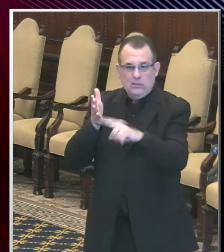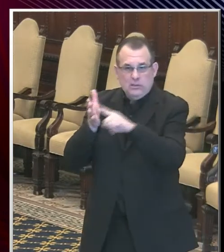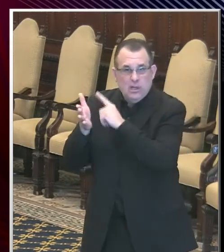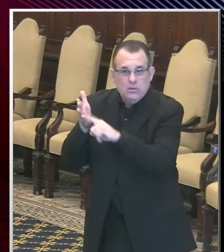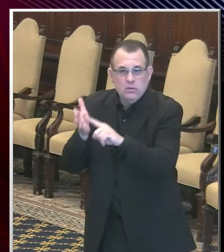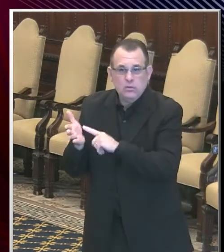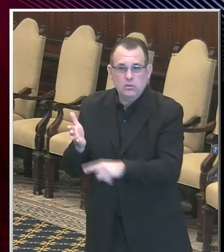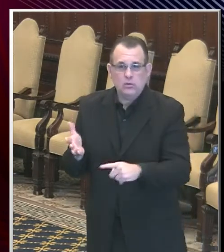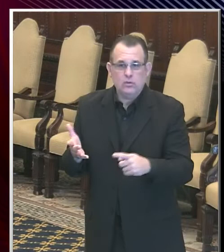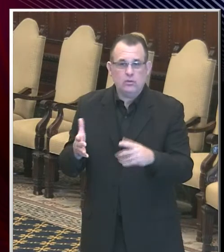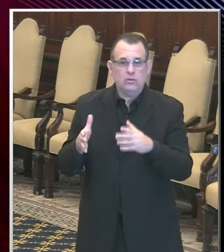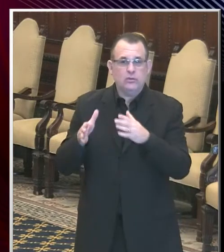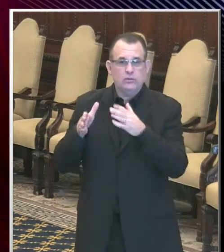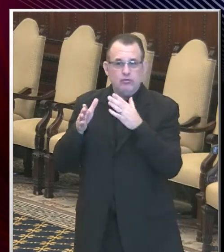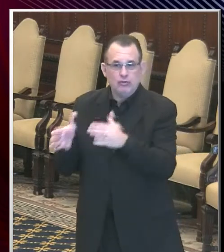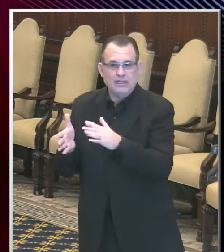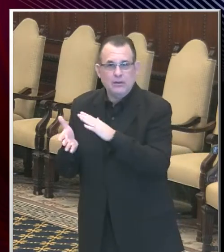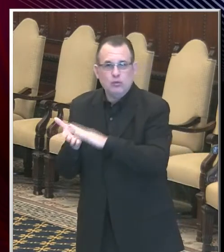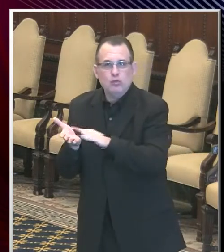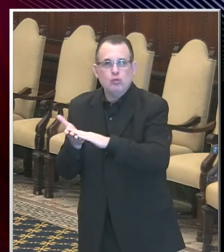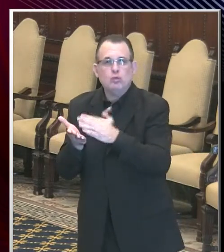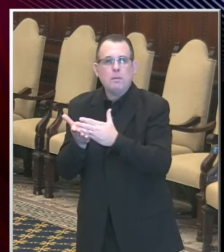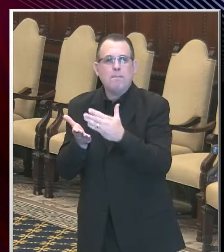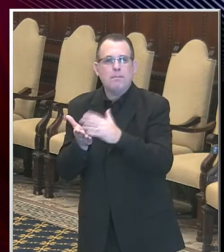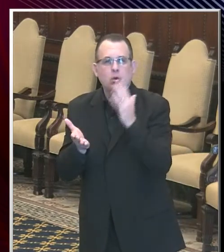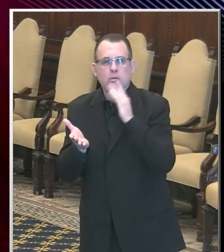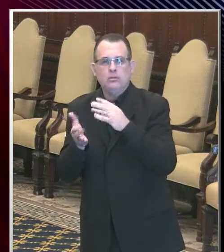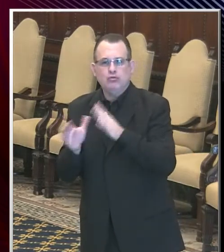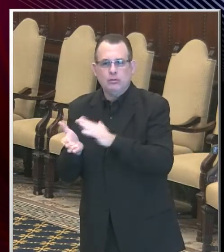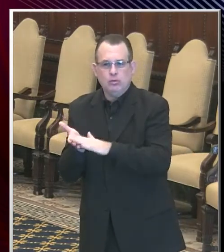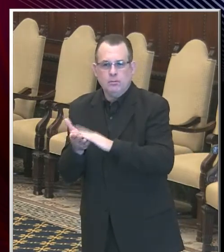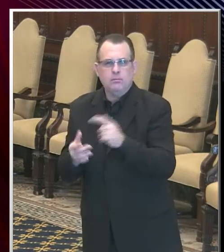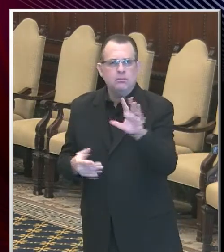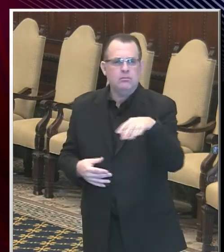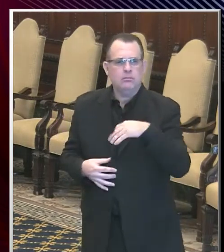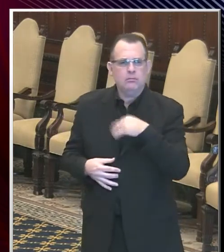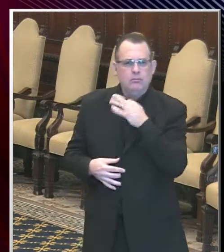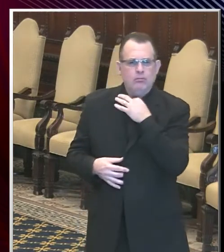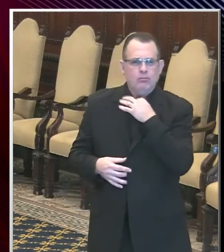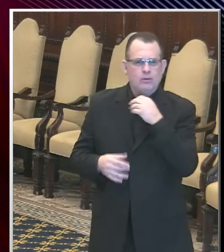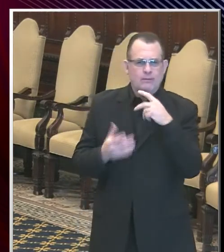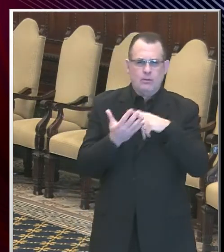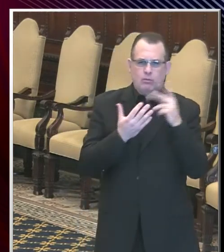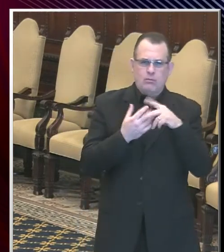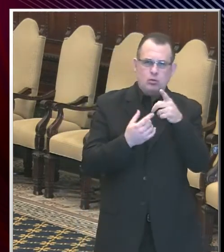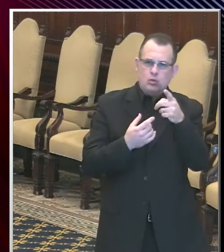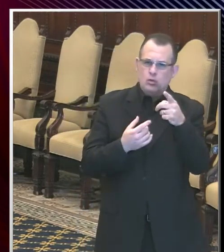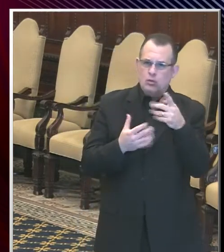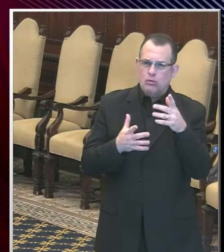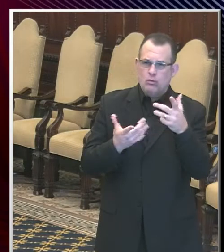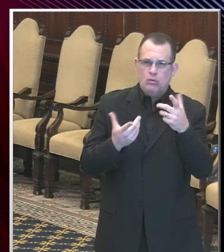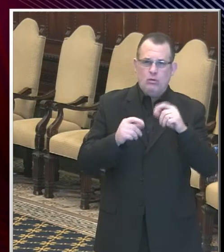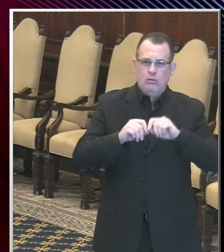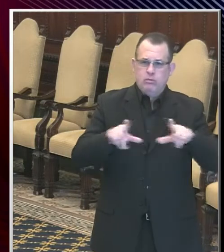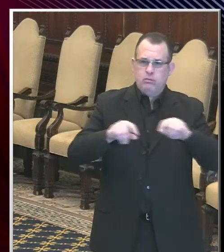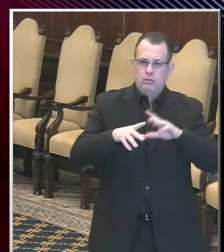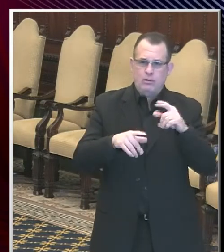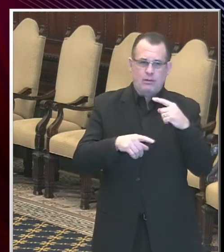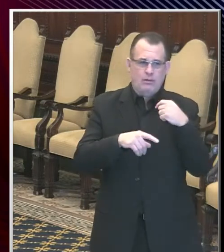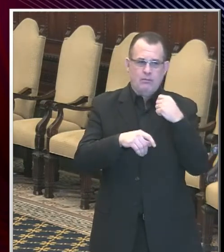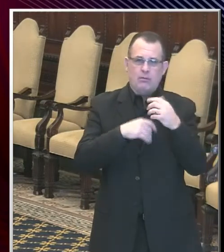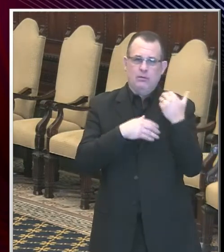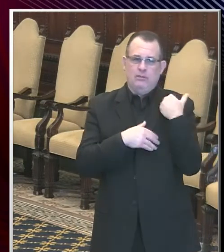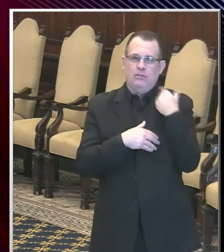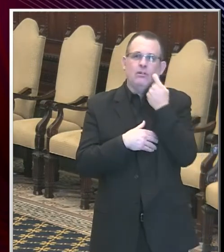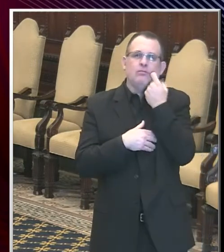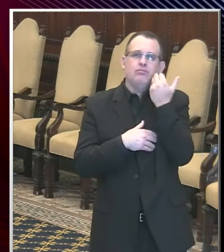or expanded street sweeping and stuff like that. And I was wondering, there were a couple programs you guys rolled out at the beginning of the year in terms